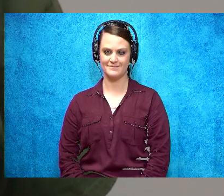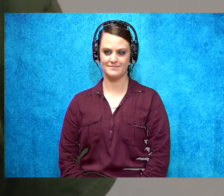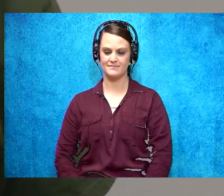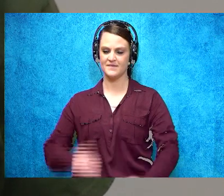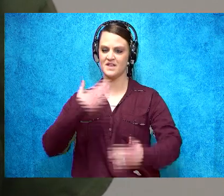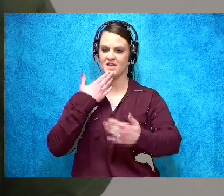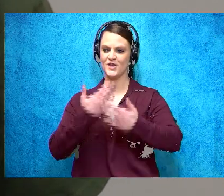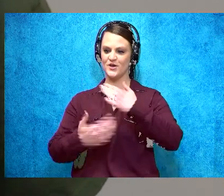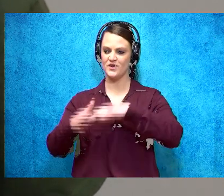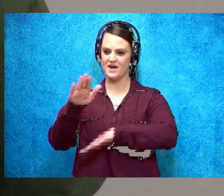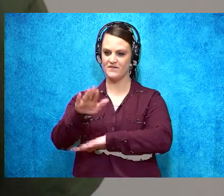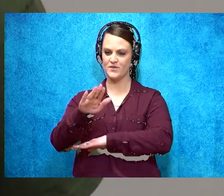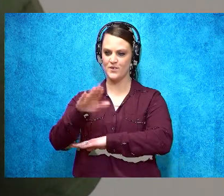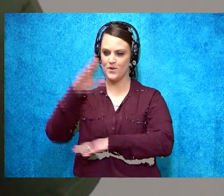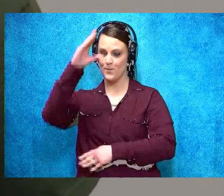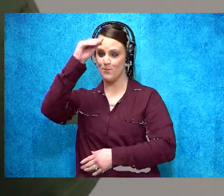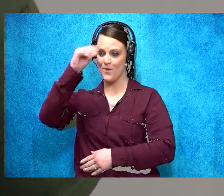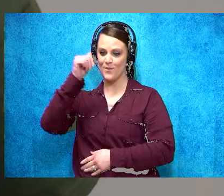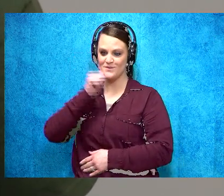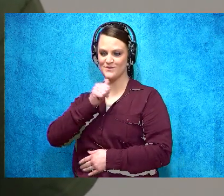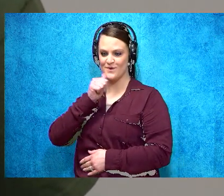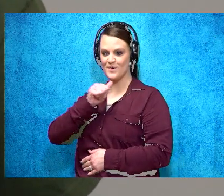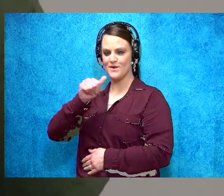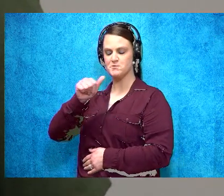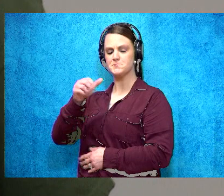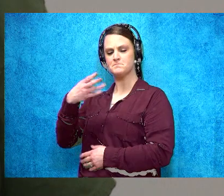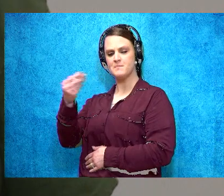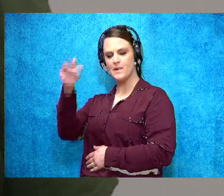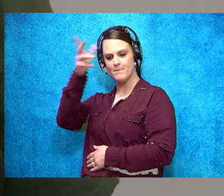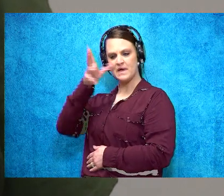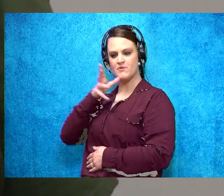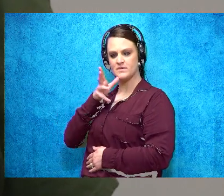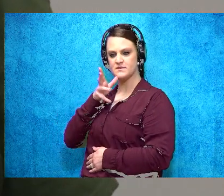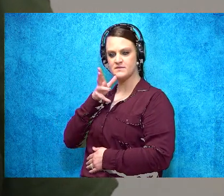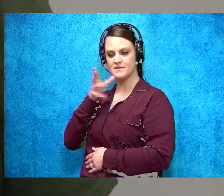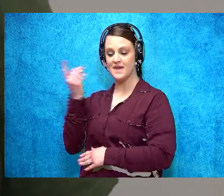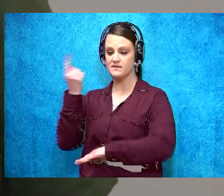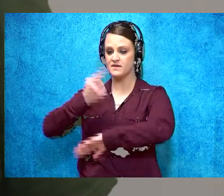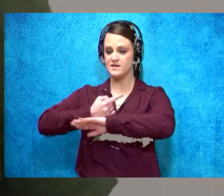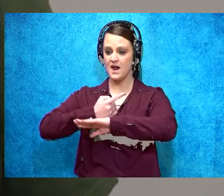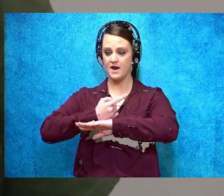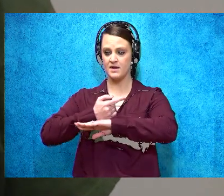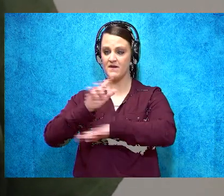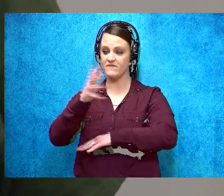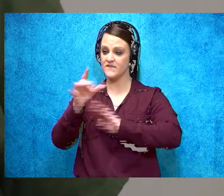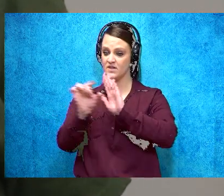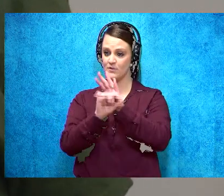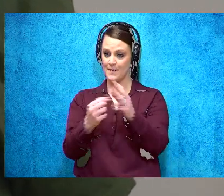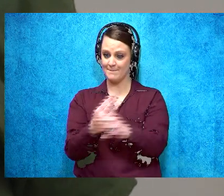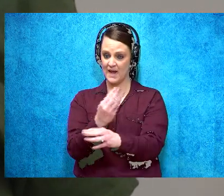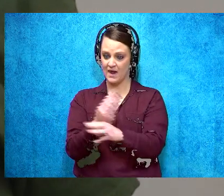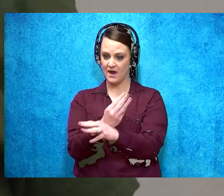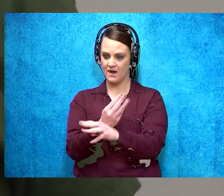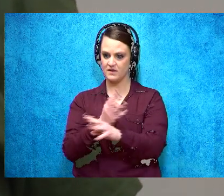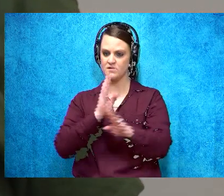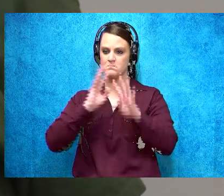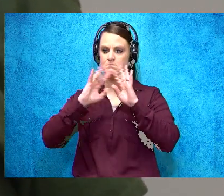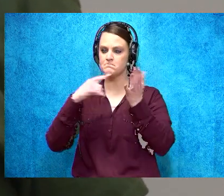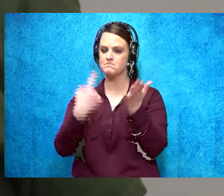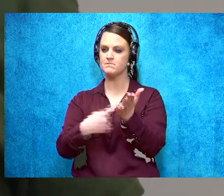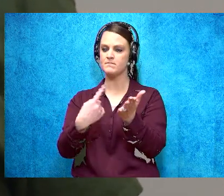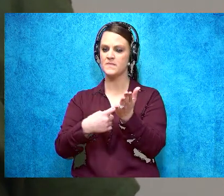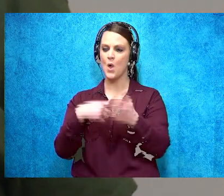Good afternoon, boys and girls, and parents. Today we're in 5th grade math. We're going to talk about order of operation